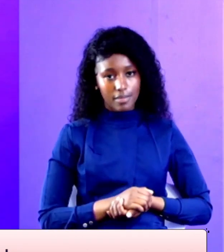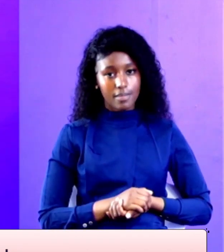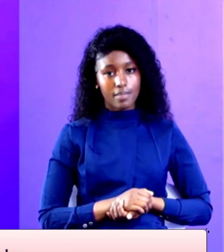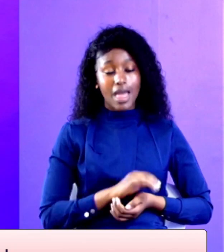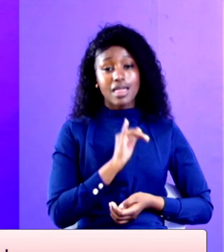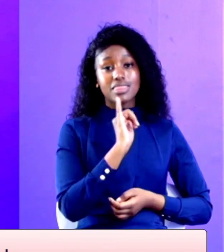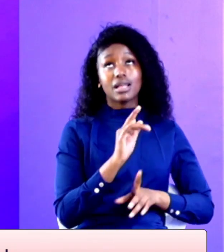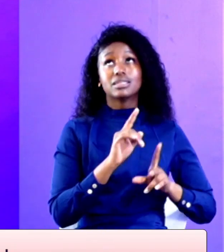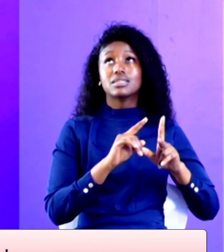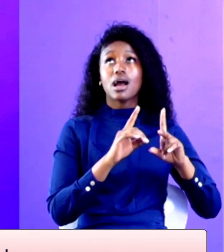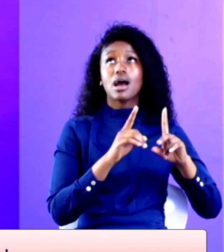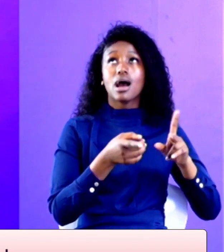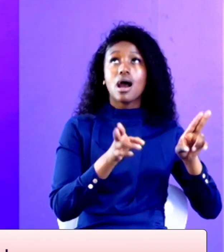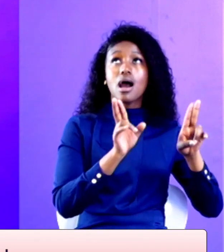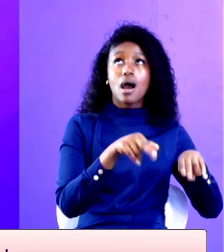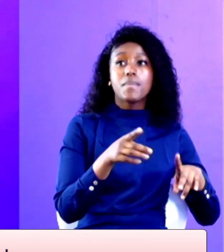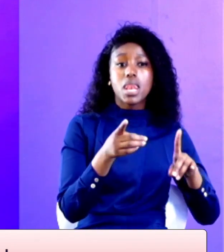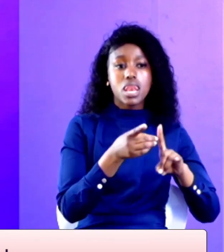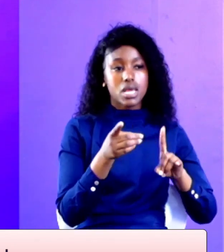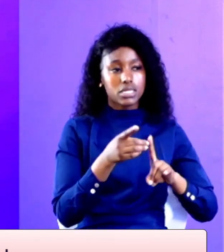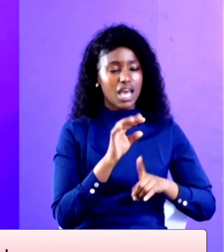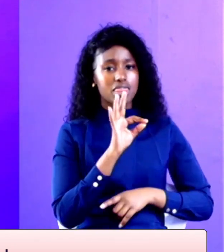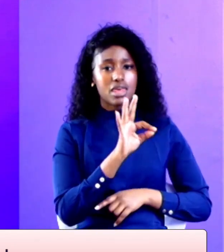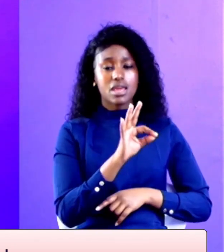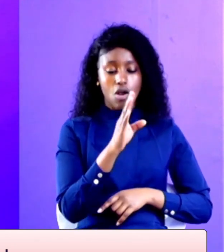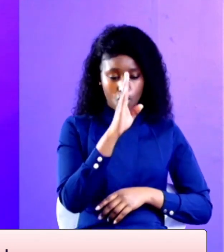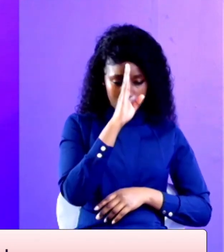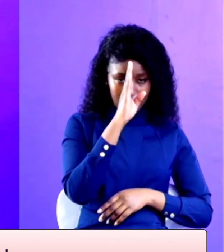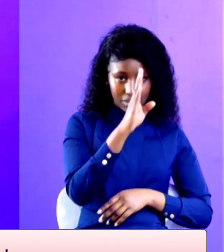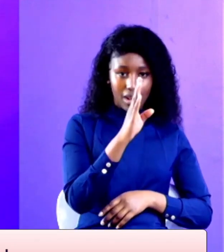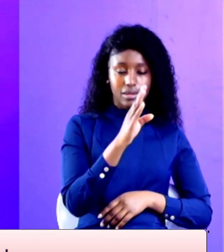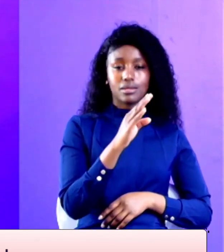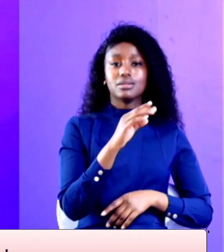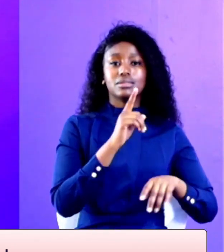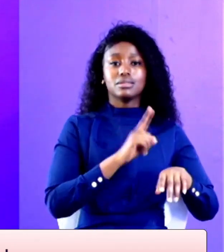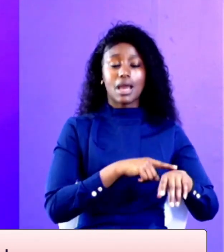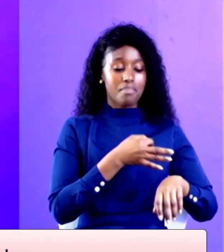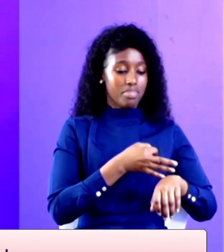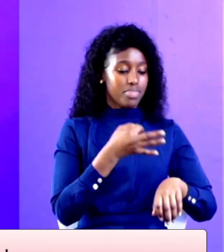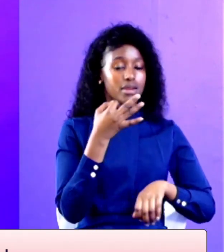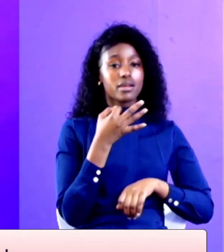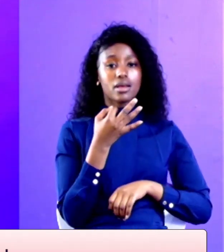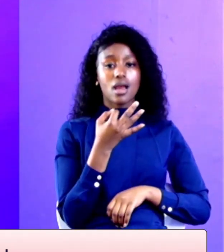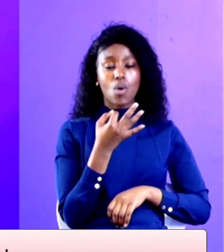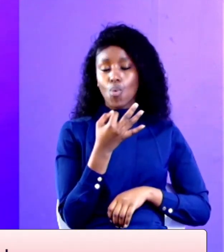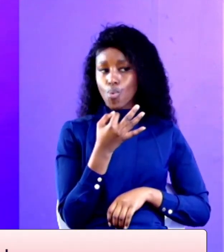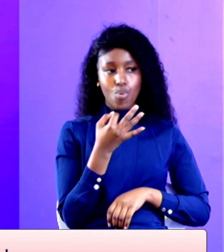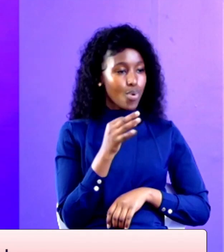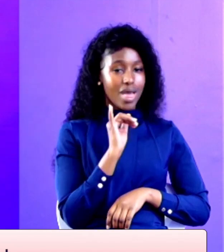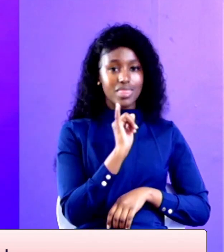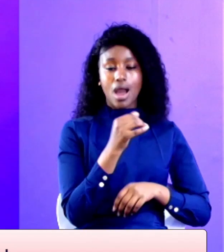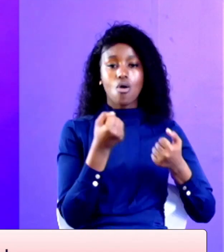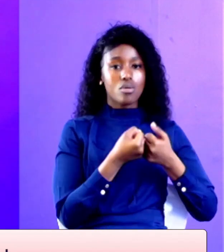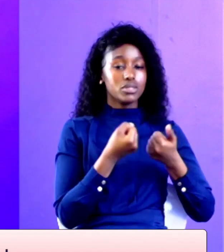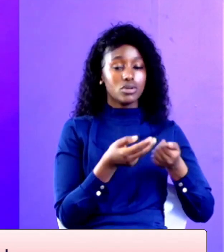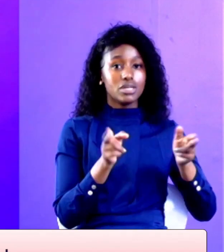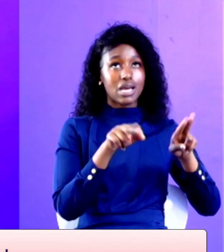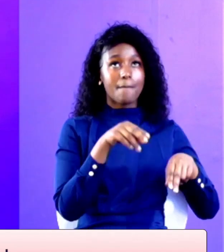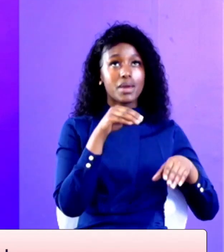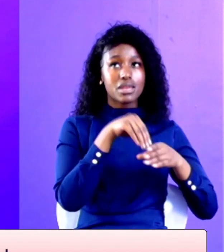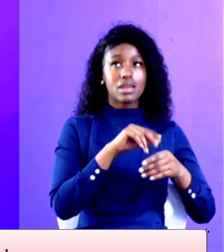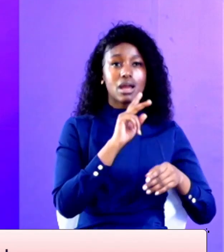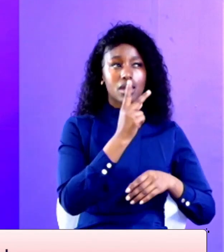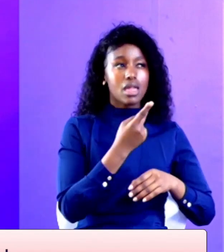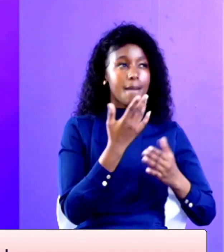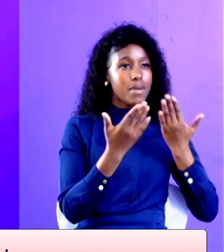That will be Sunday, 3 p.m. The game will be played here in Kenya, either Kasarani